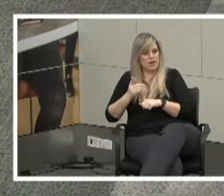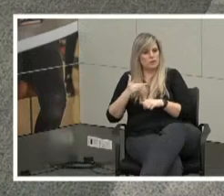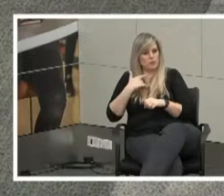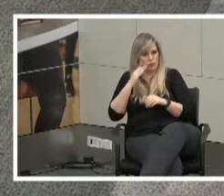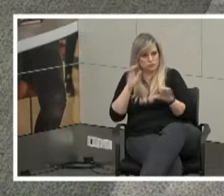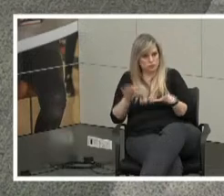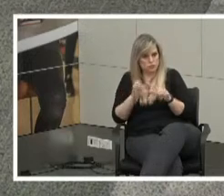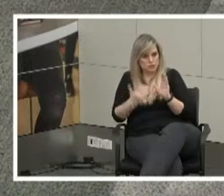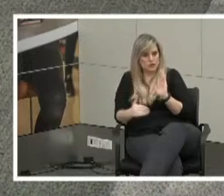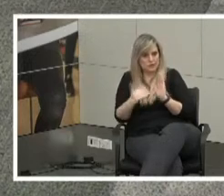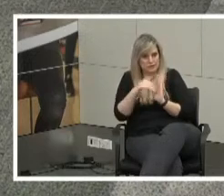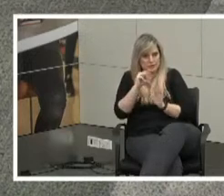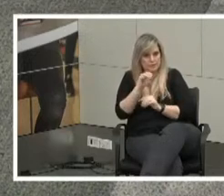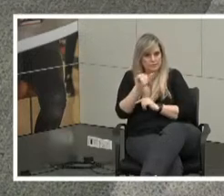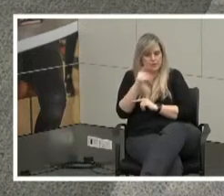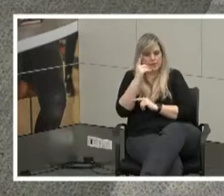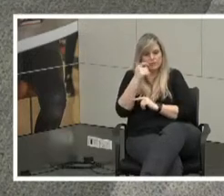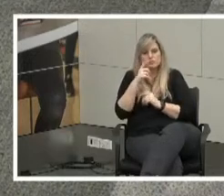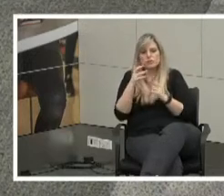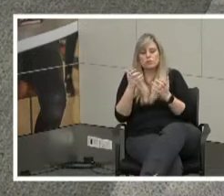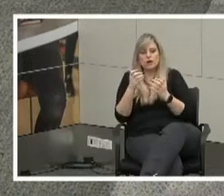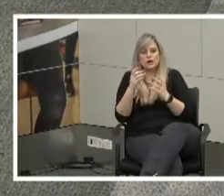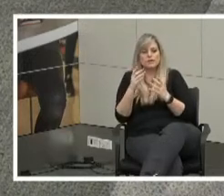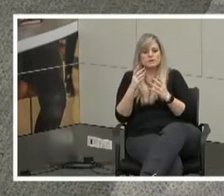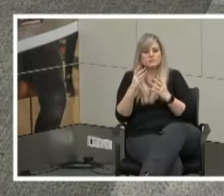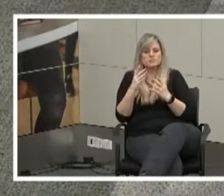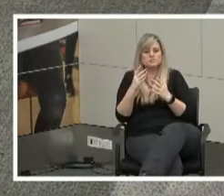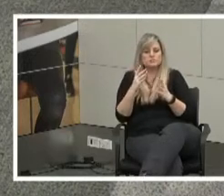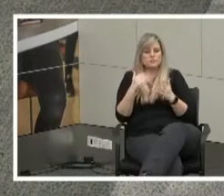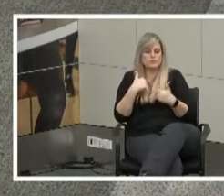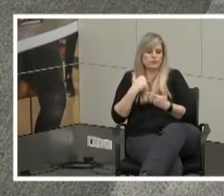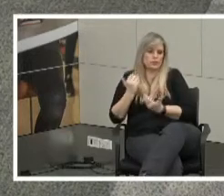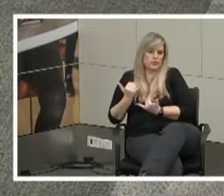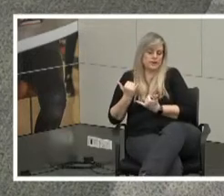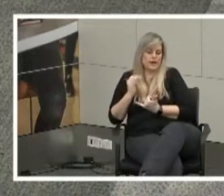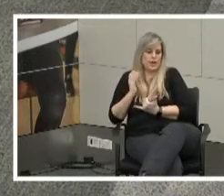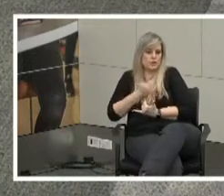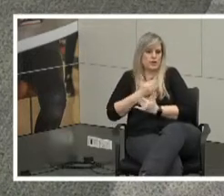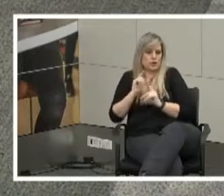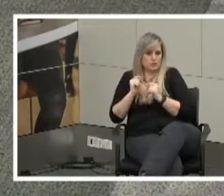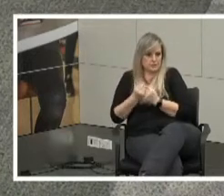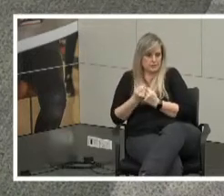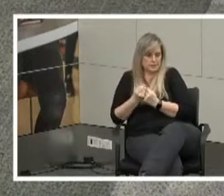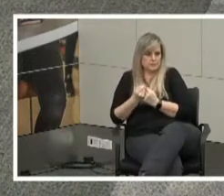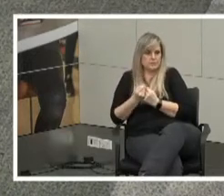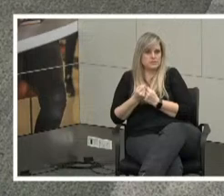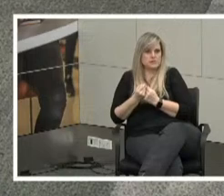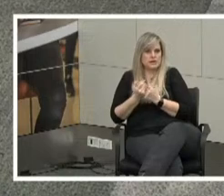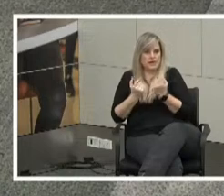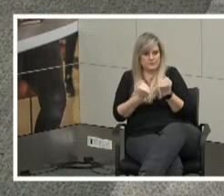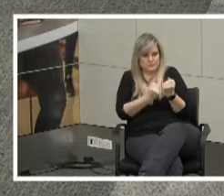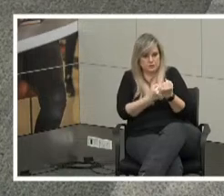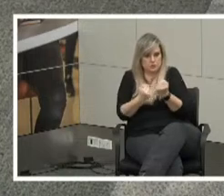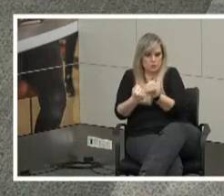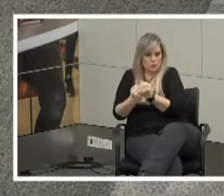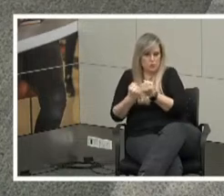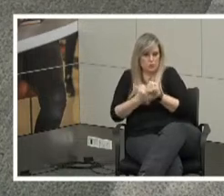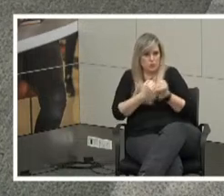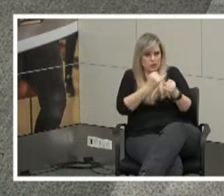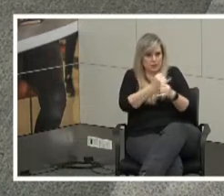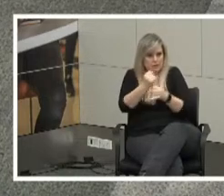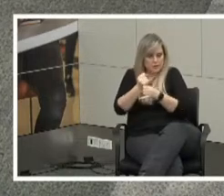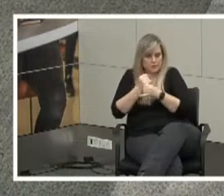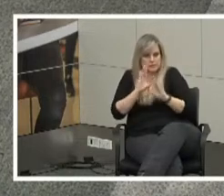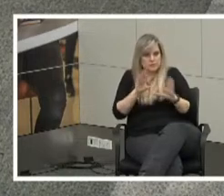in May um because we want to give um now that our um teams have supported those campuses with